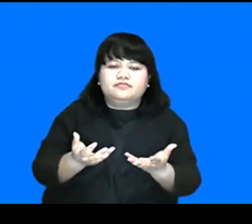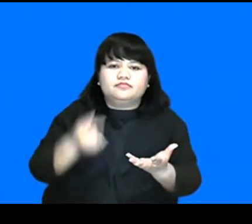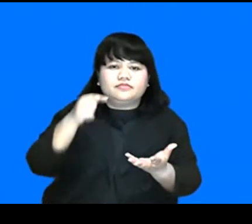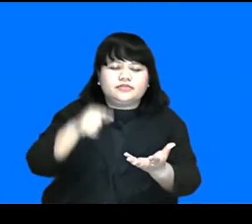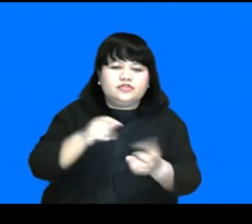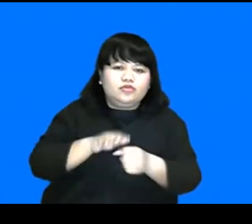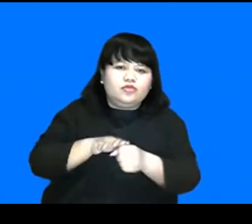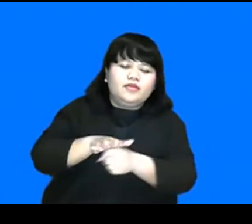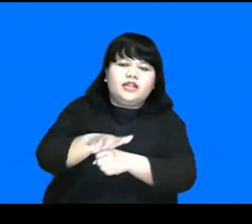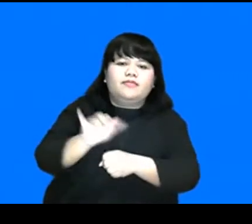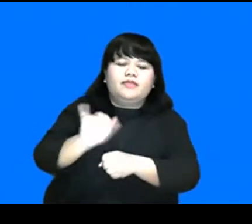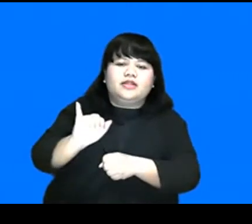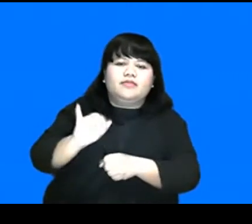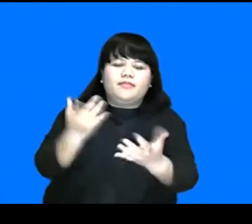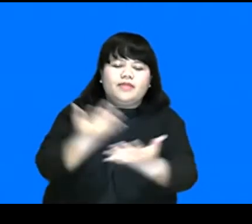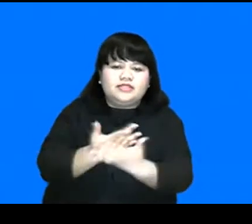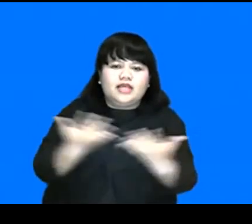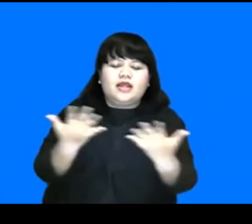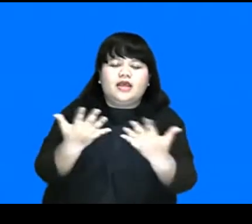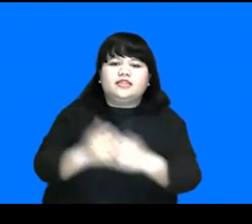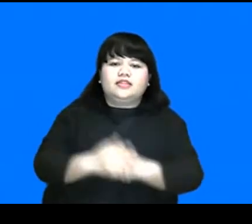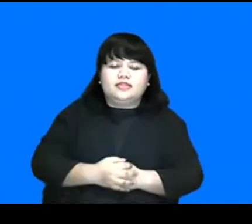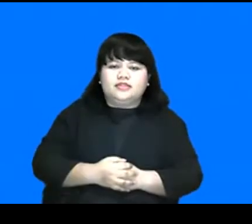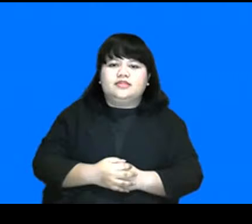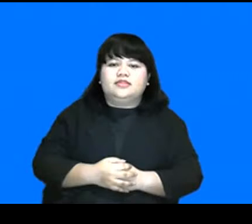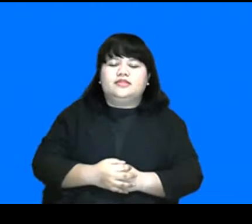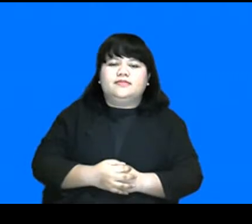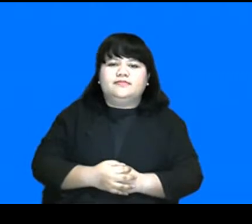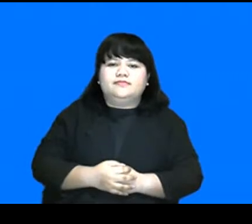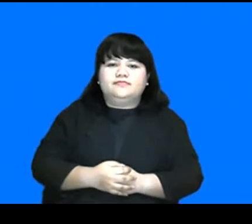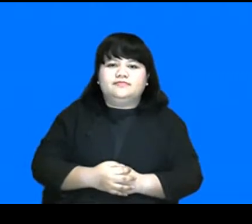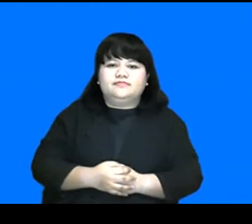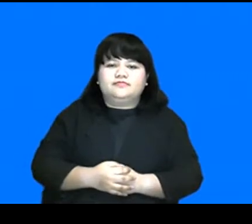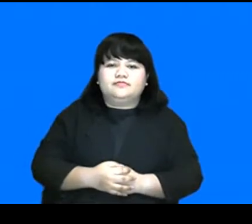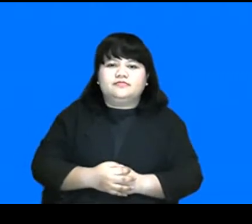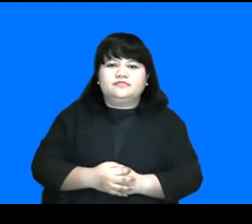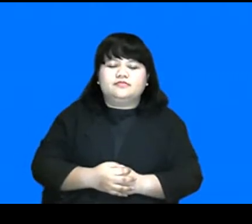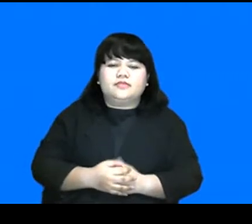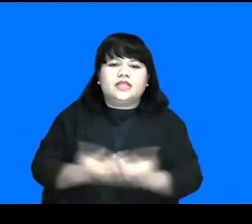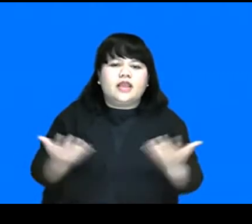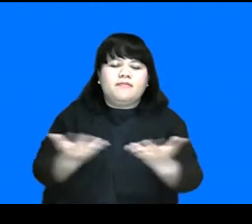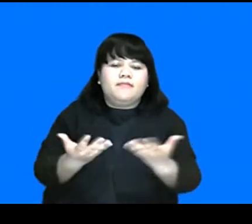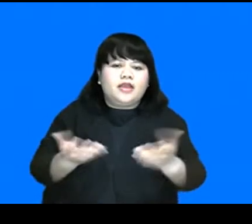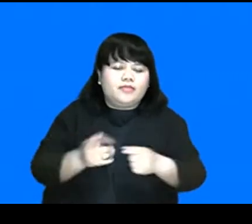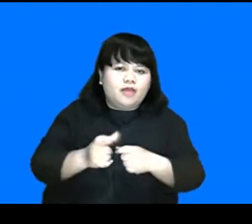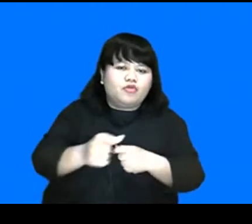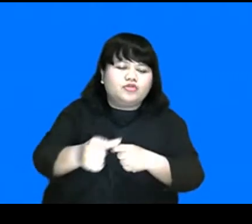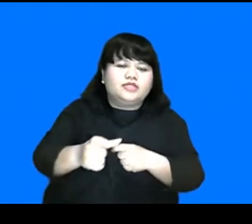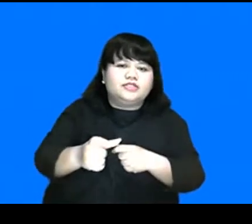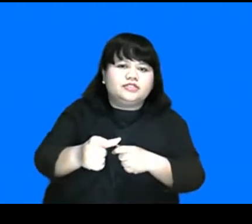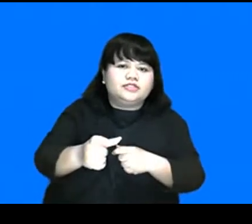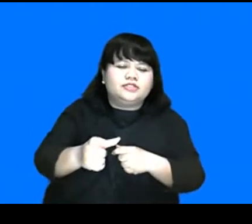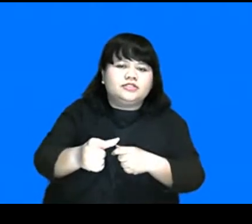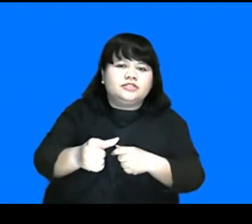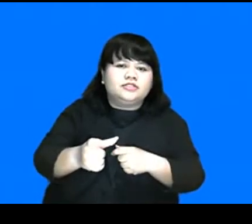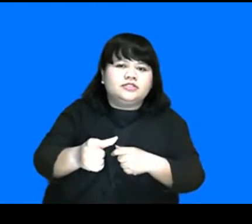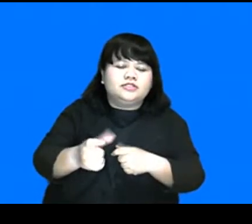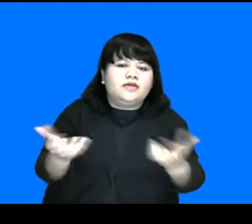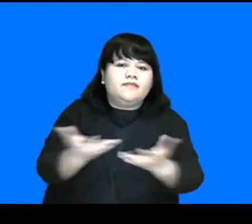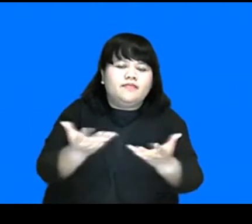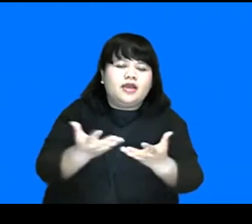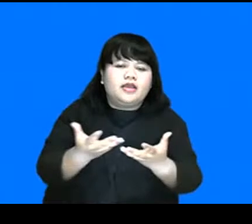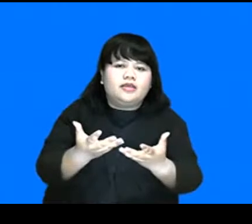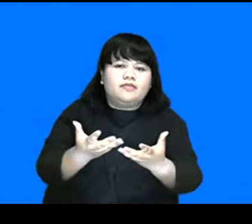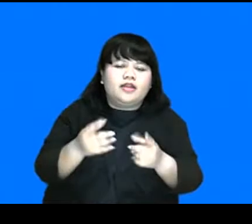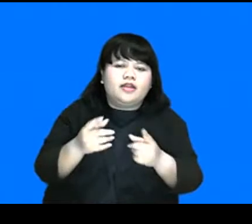the process of discrediting them, the other sides, the demand side, the people have themselves